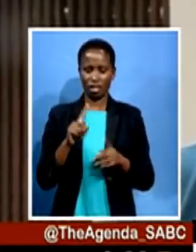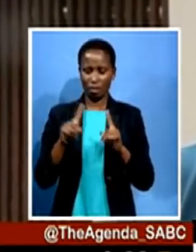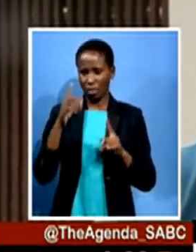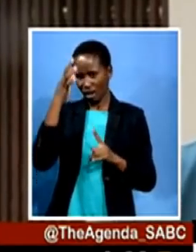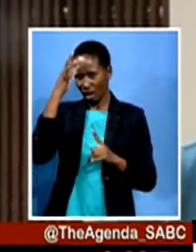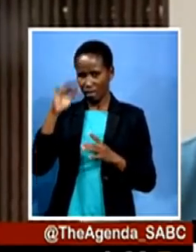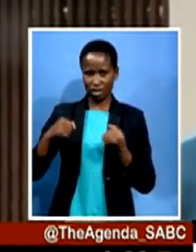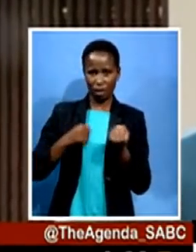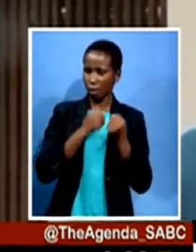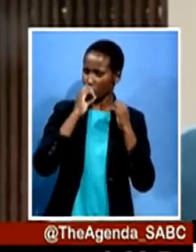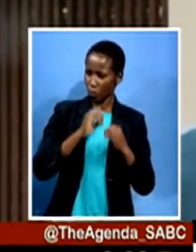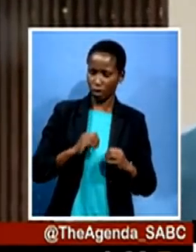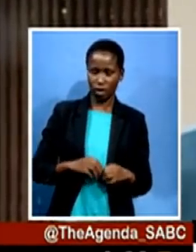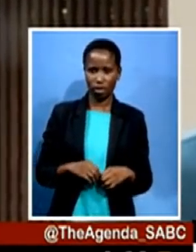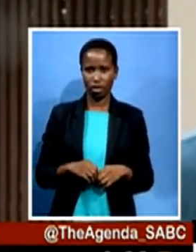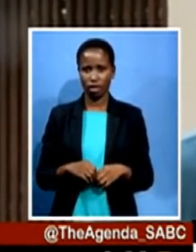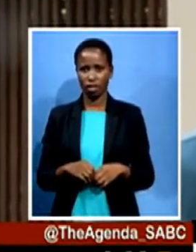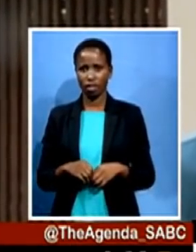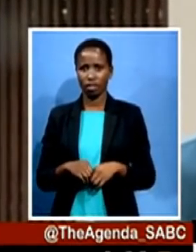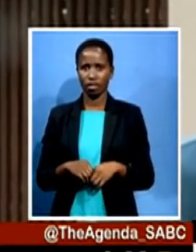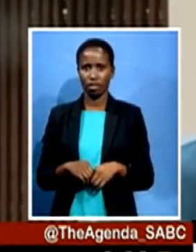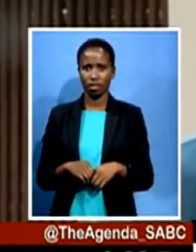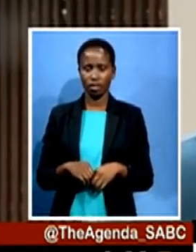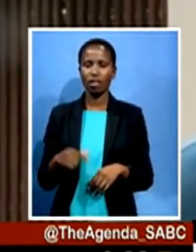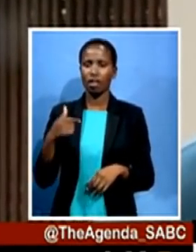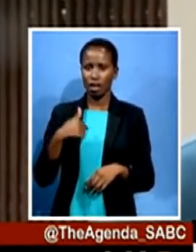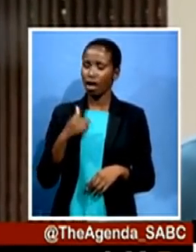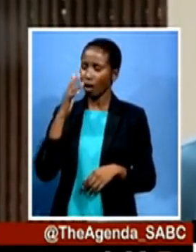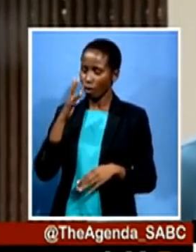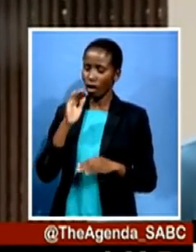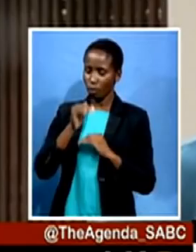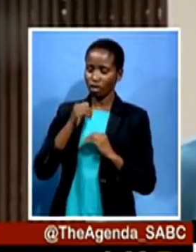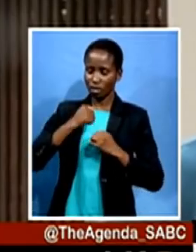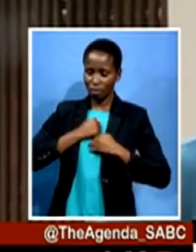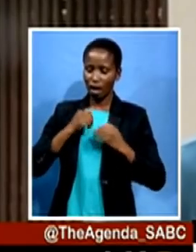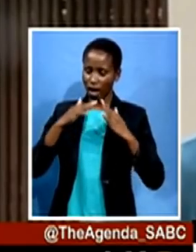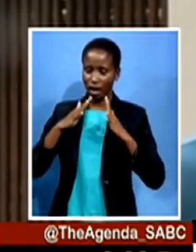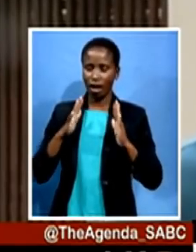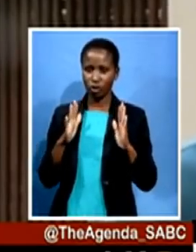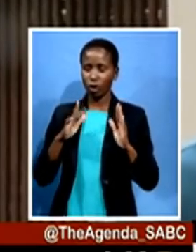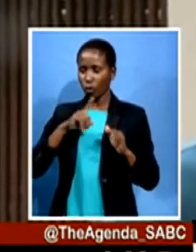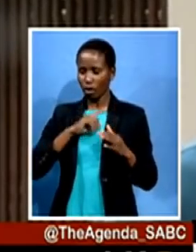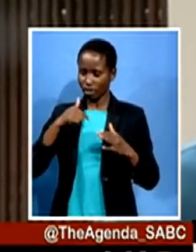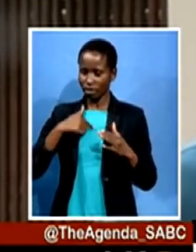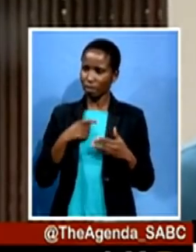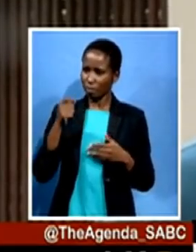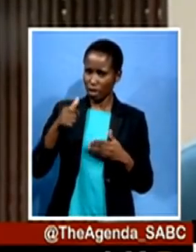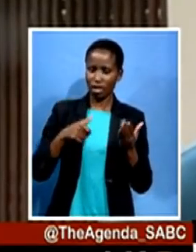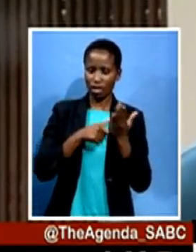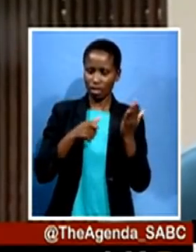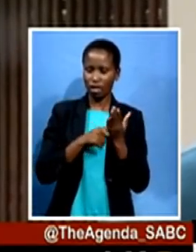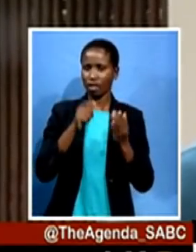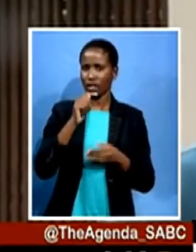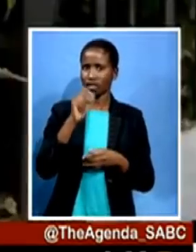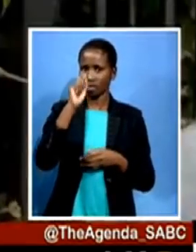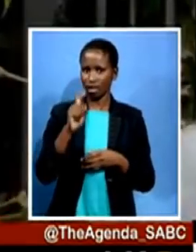be evacuating. I will protect my house that I pay rates and taxes on, that I transferred 5 years ago and where I raised my family. I will do it